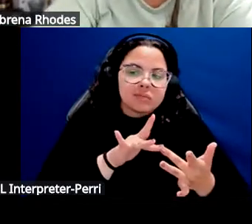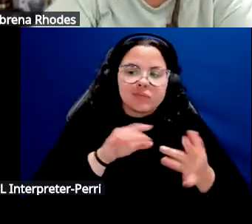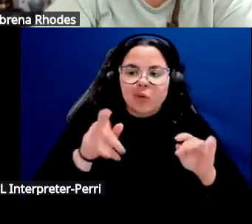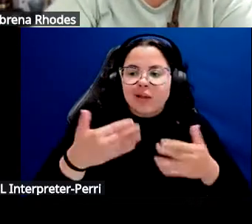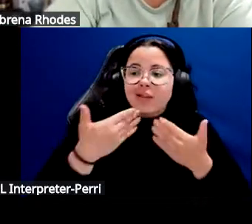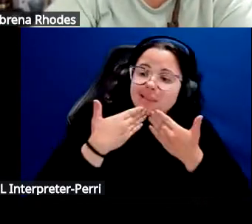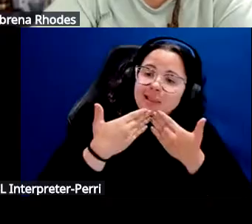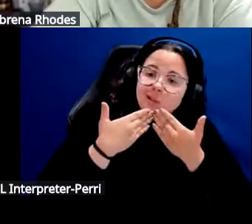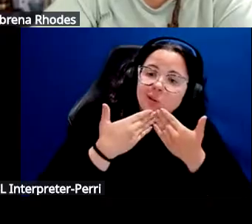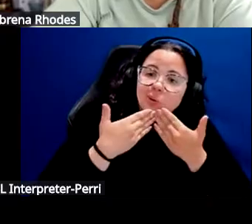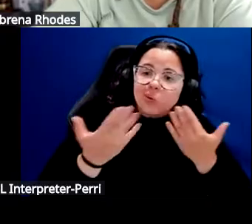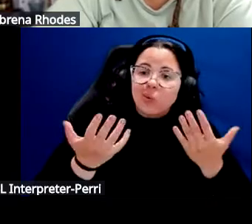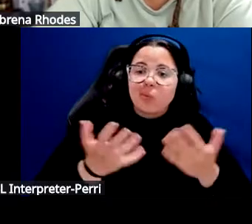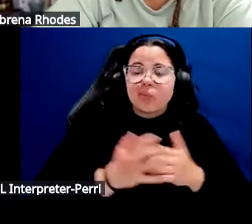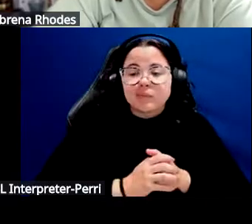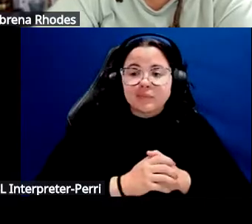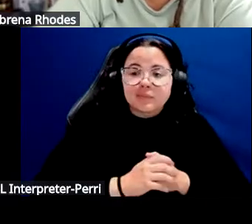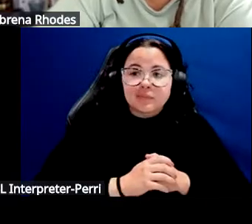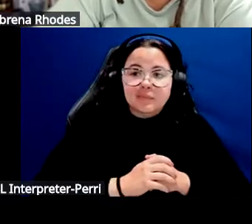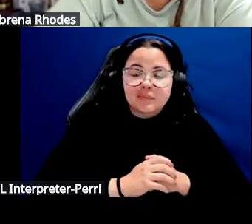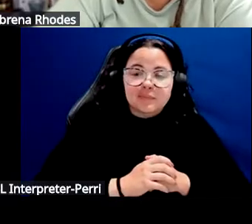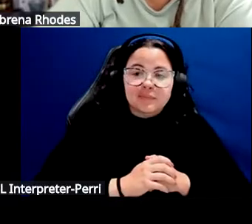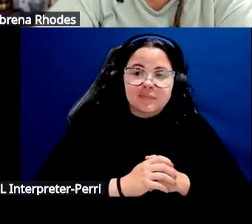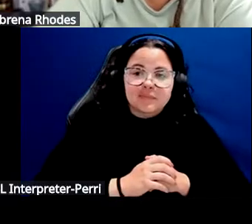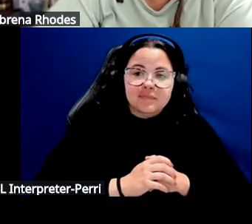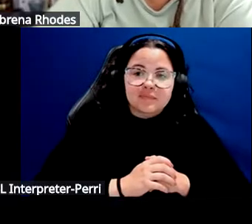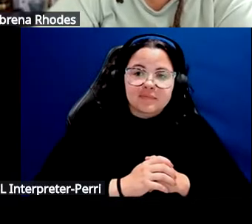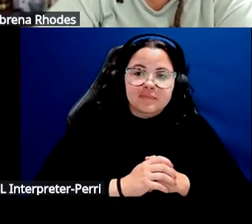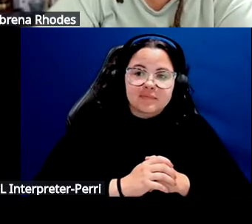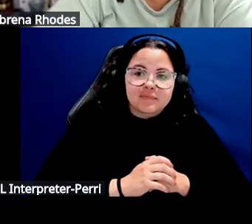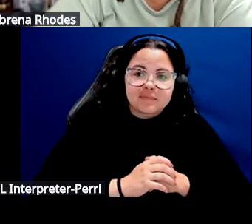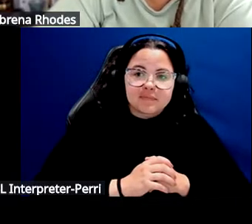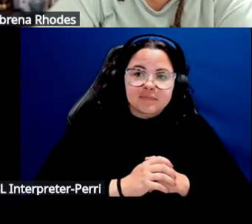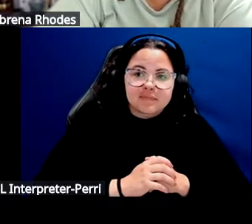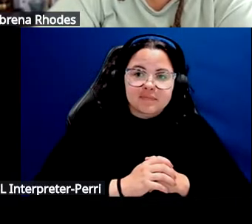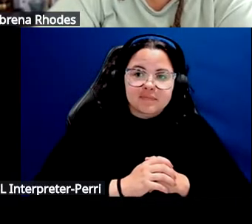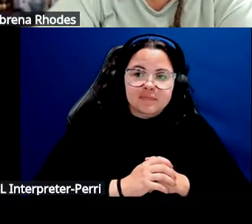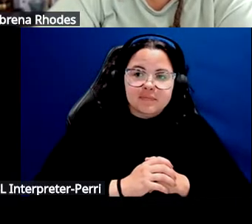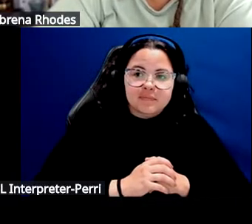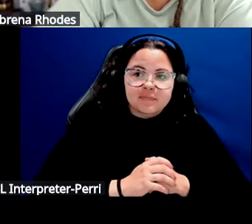very much. You're welcome. Thank you. Have a good evening.